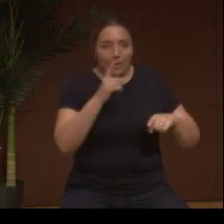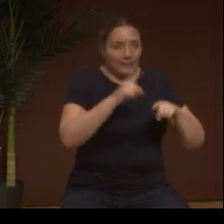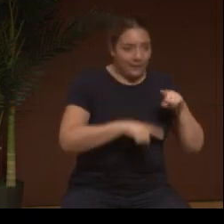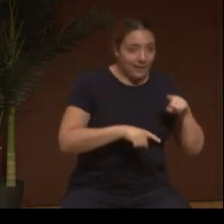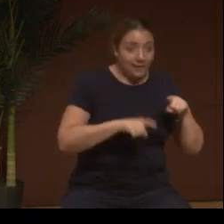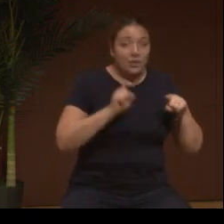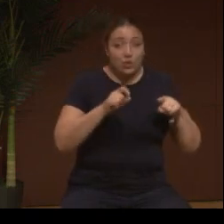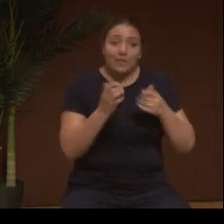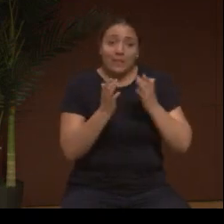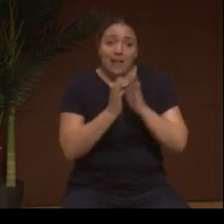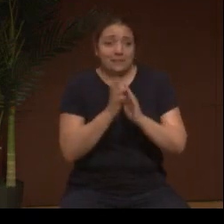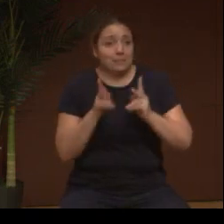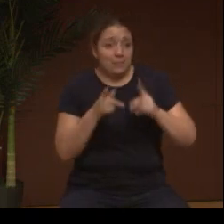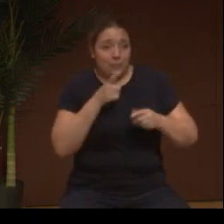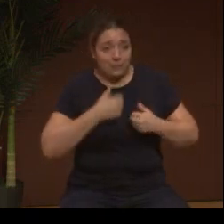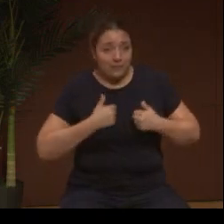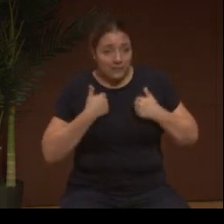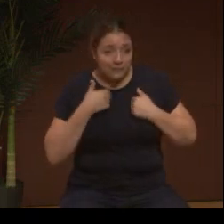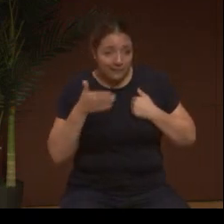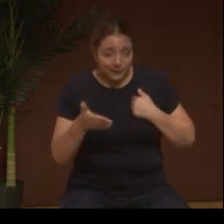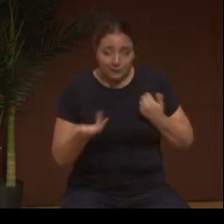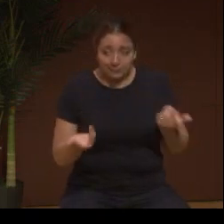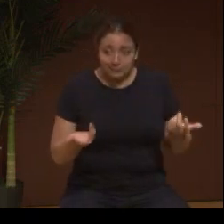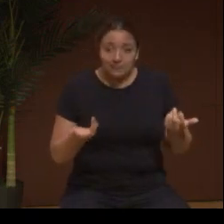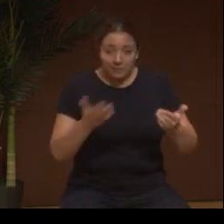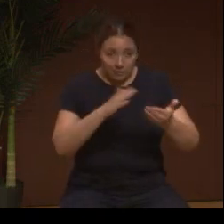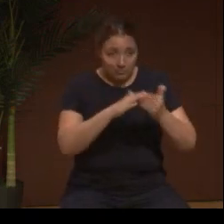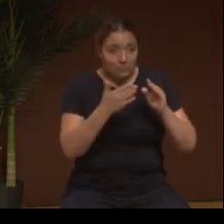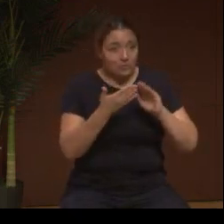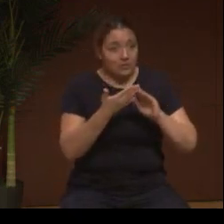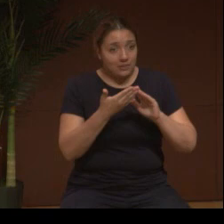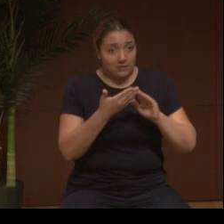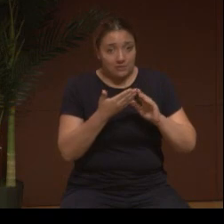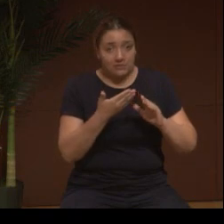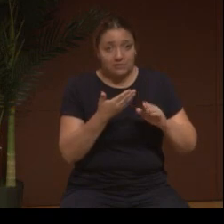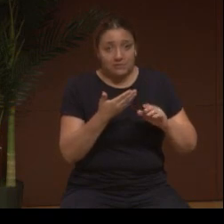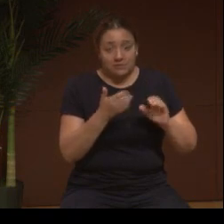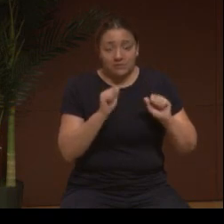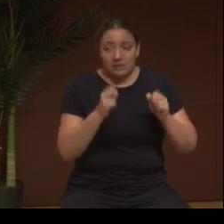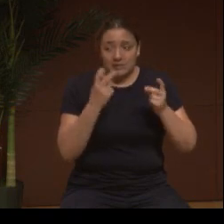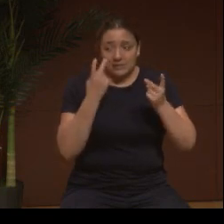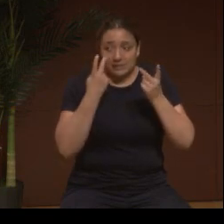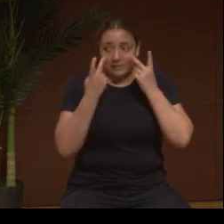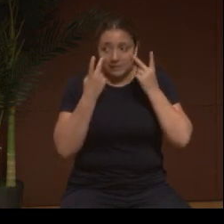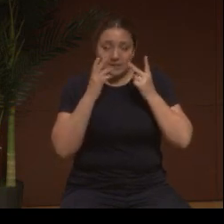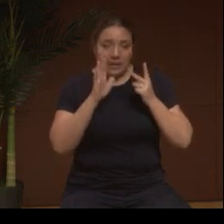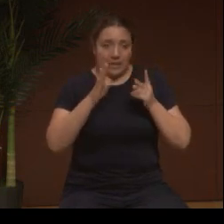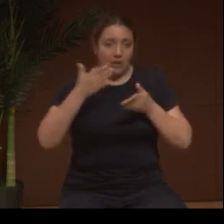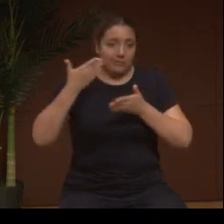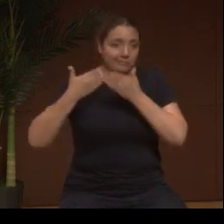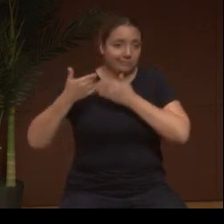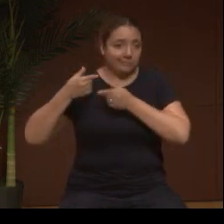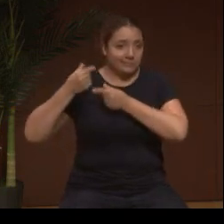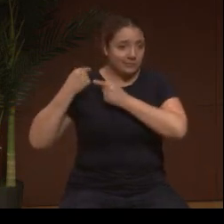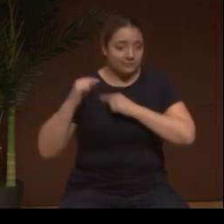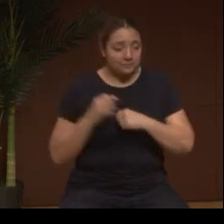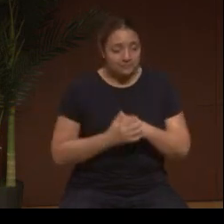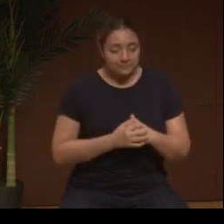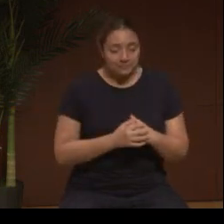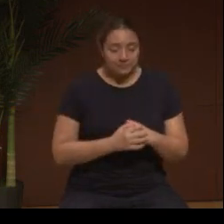That's what happened, okay? These communities did join, and we see it in their ancestry,